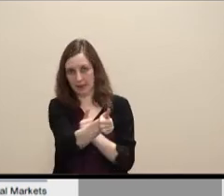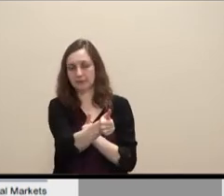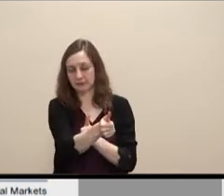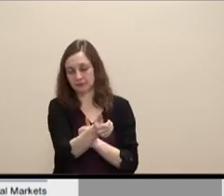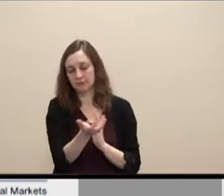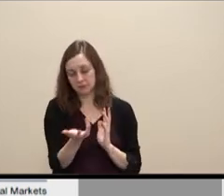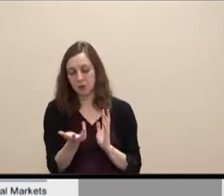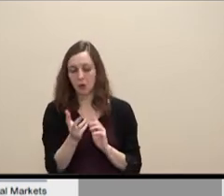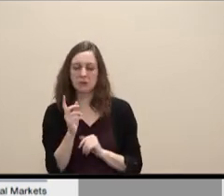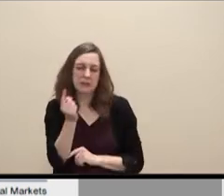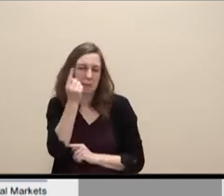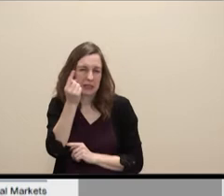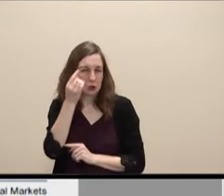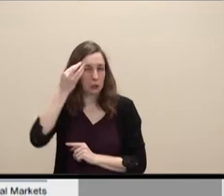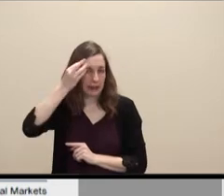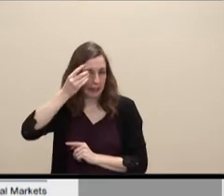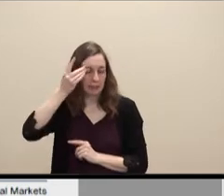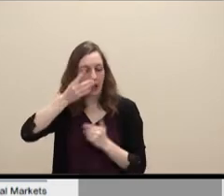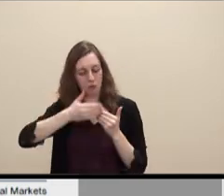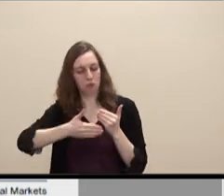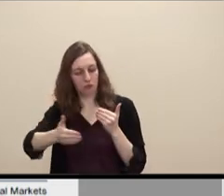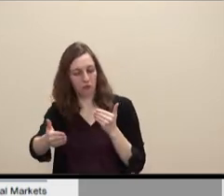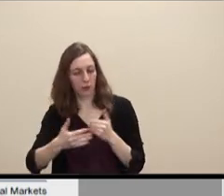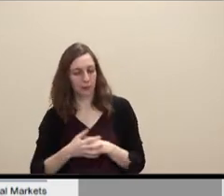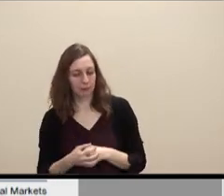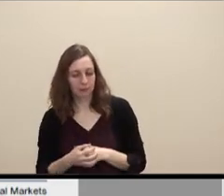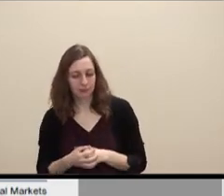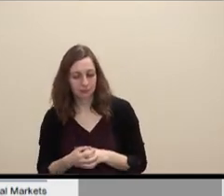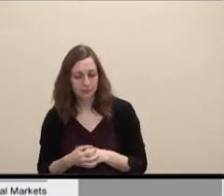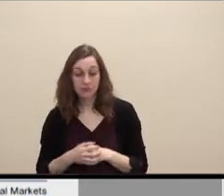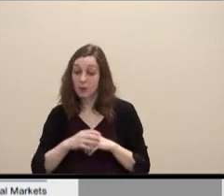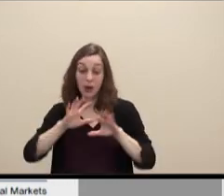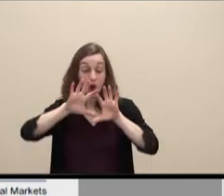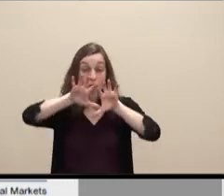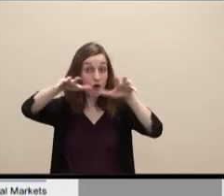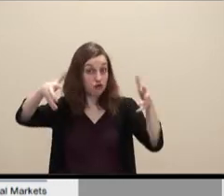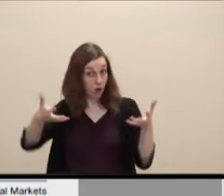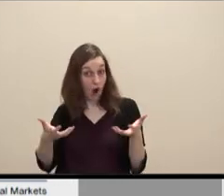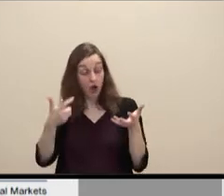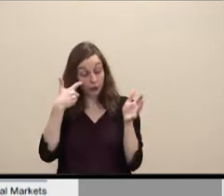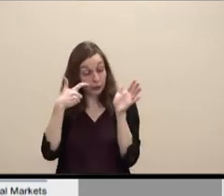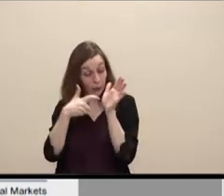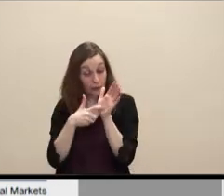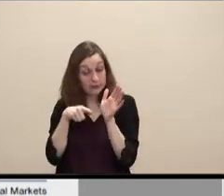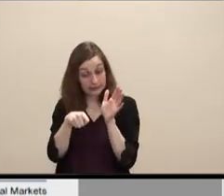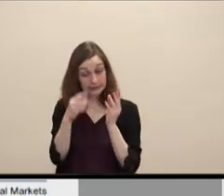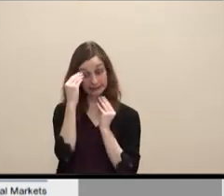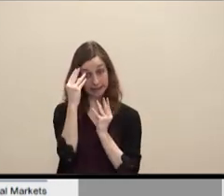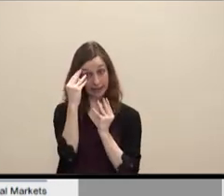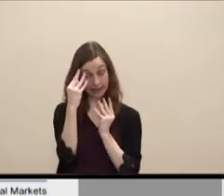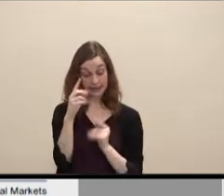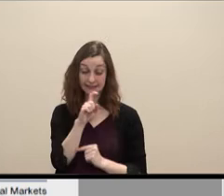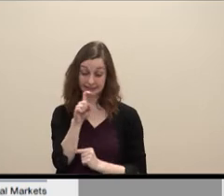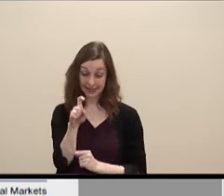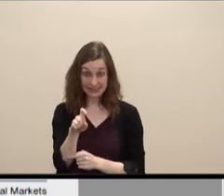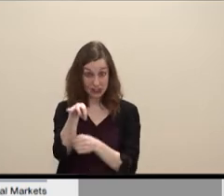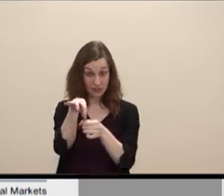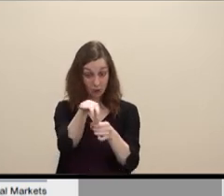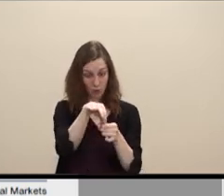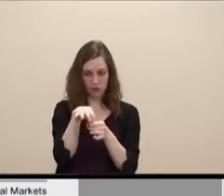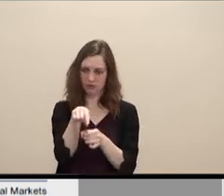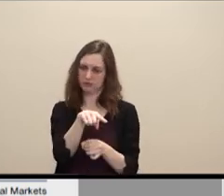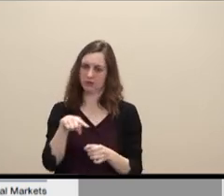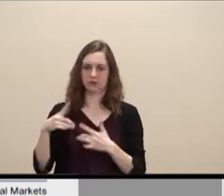as we move forward. But overall, and you can tell by this data, overall, Texas voters are